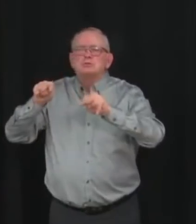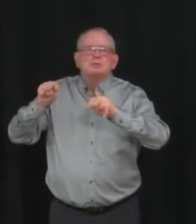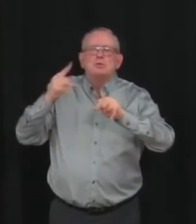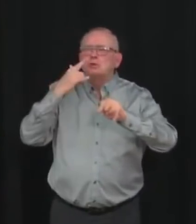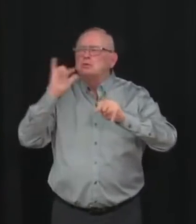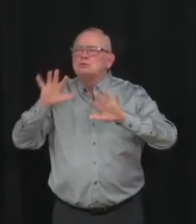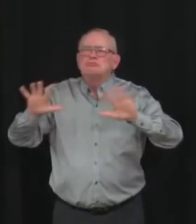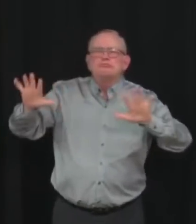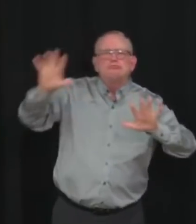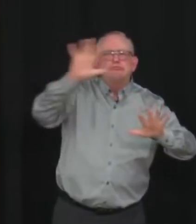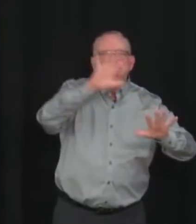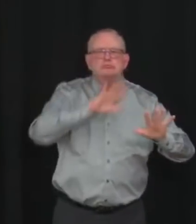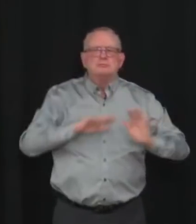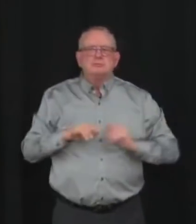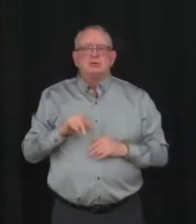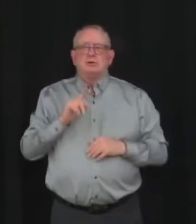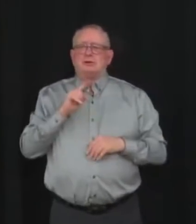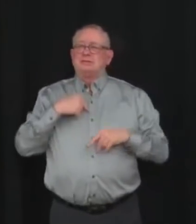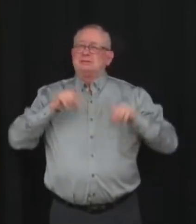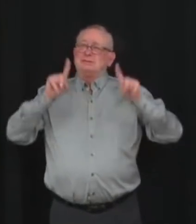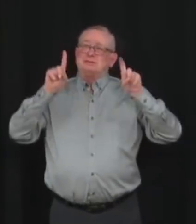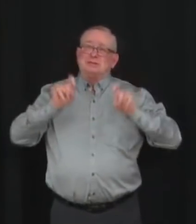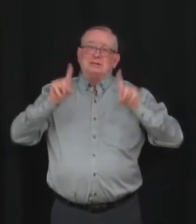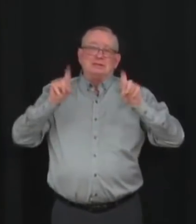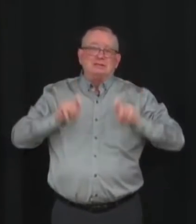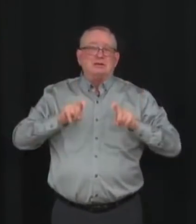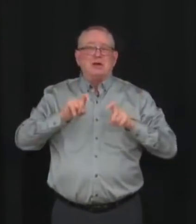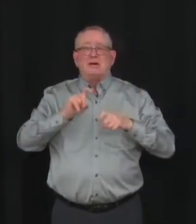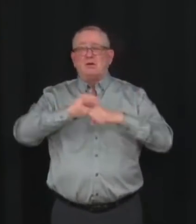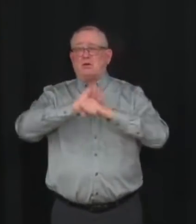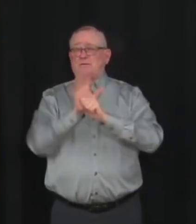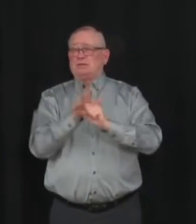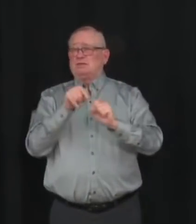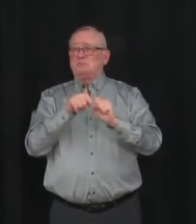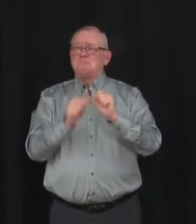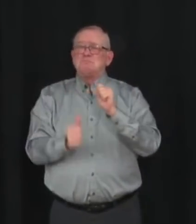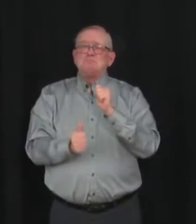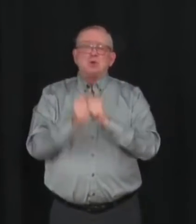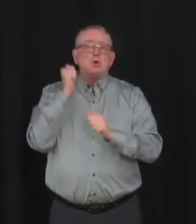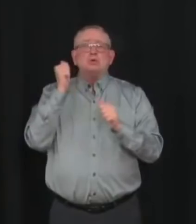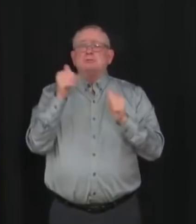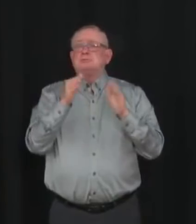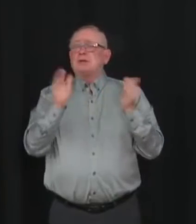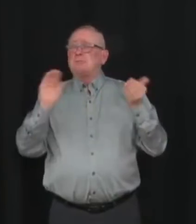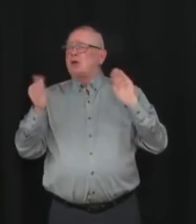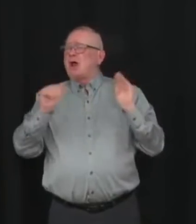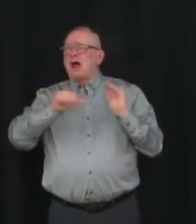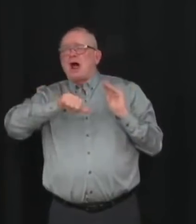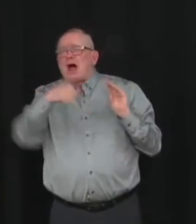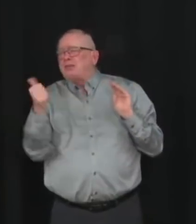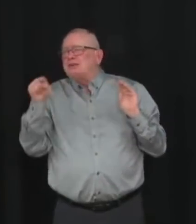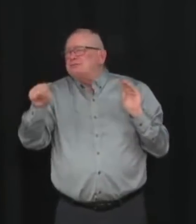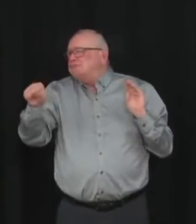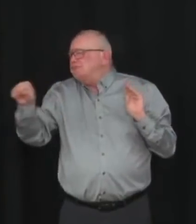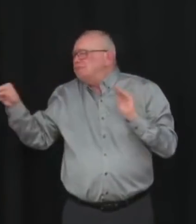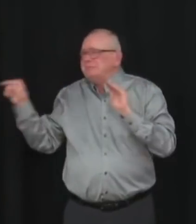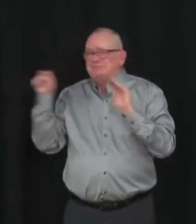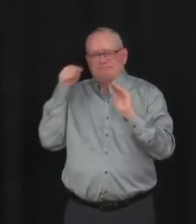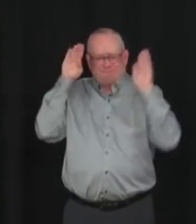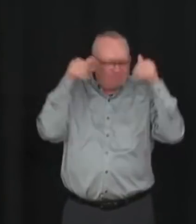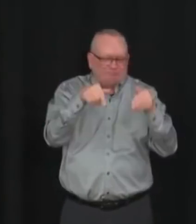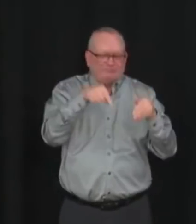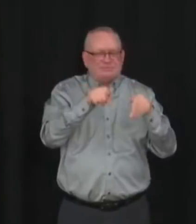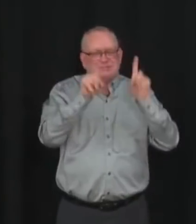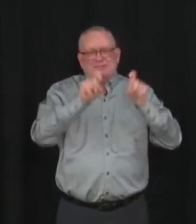broadly for COVID-19 than for any other infection we have ever dealt with, but this was primarily due to the initial pandemic response